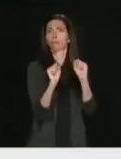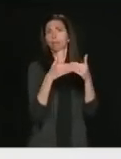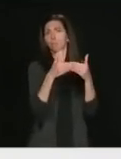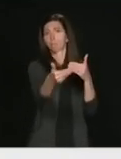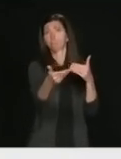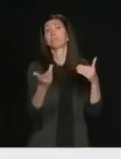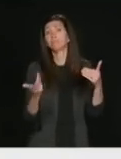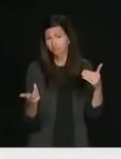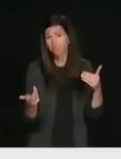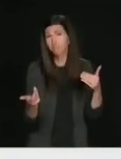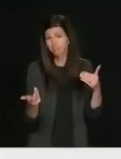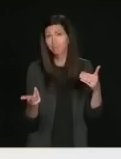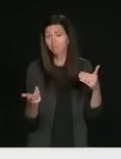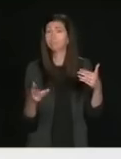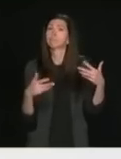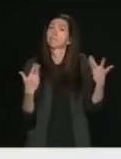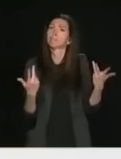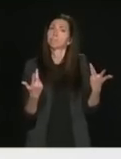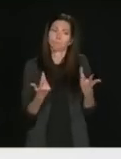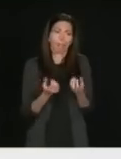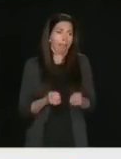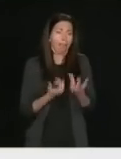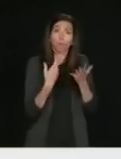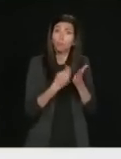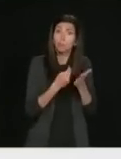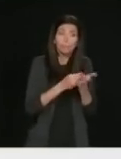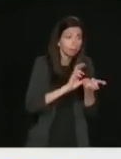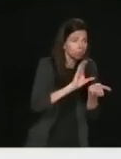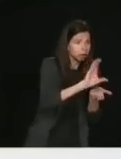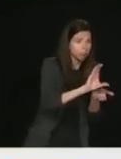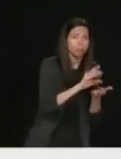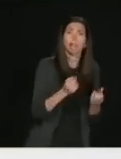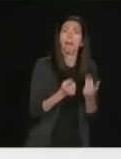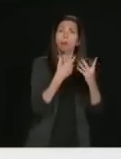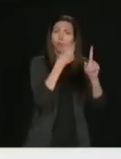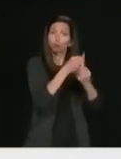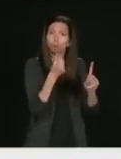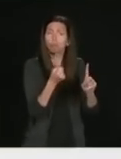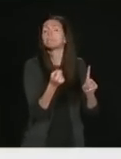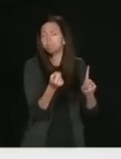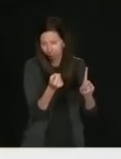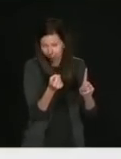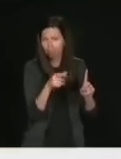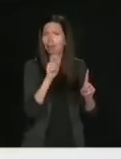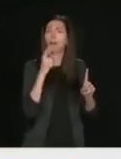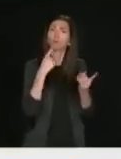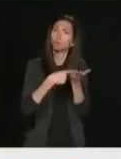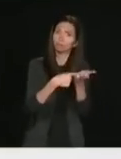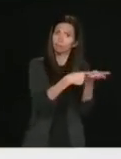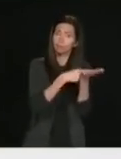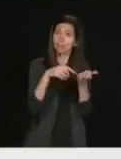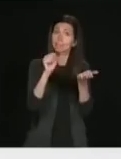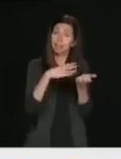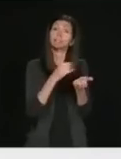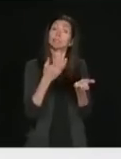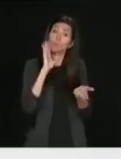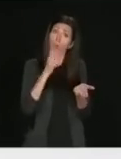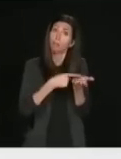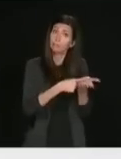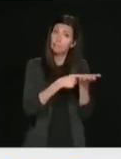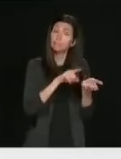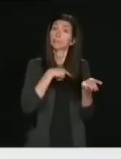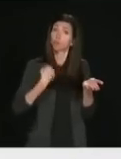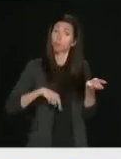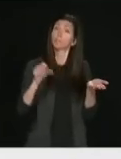balance does need to be looked at carefully. There will be some real questions around China, of course, in the coming months and years that need